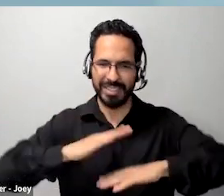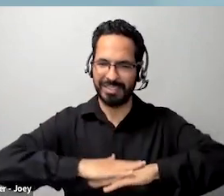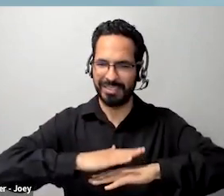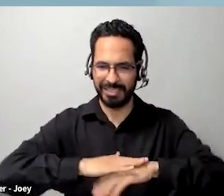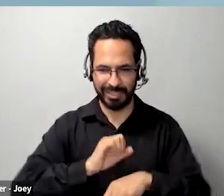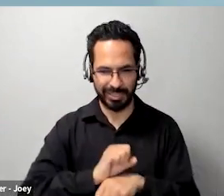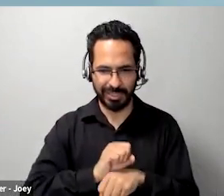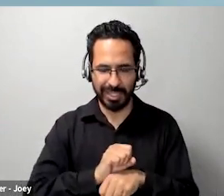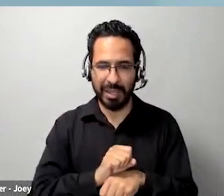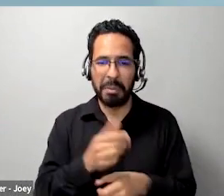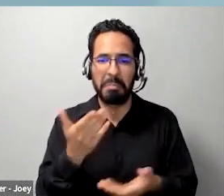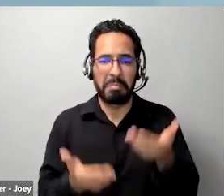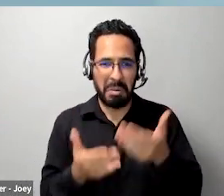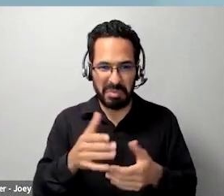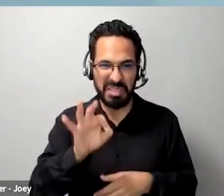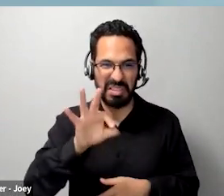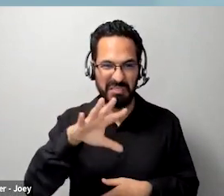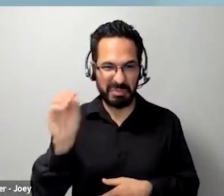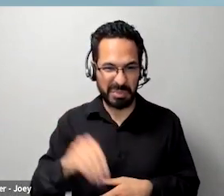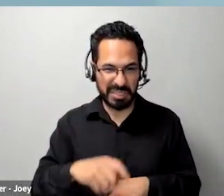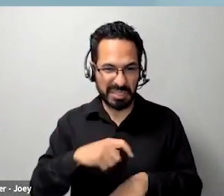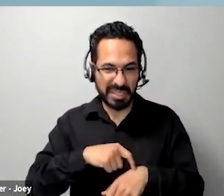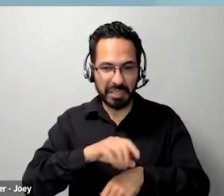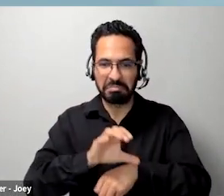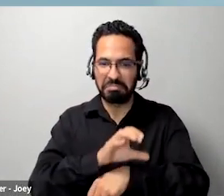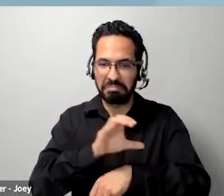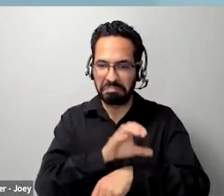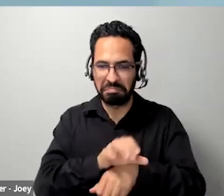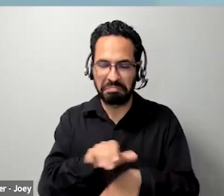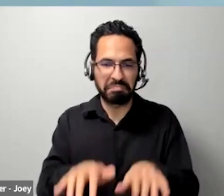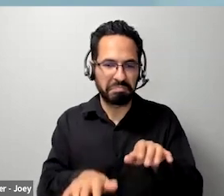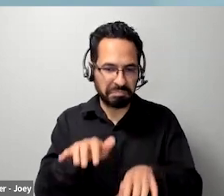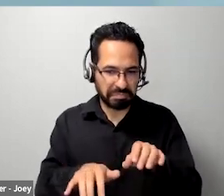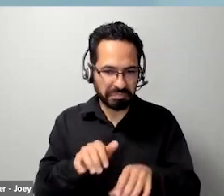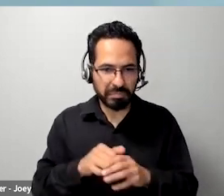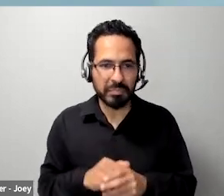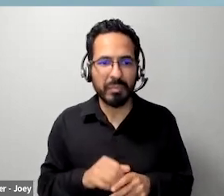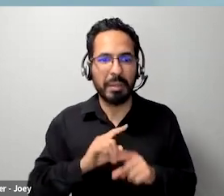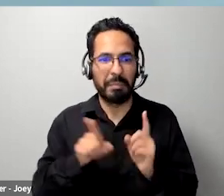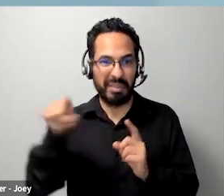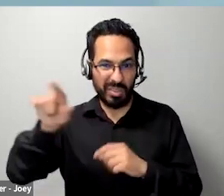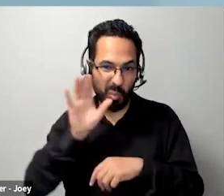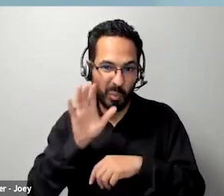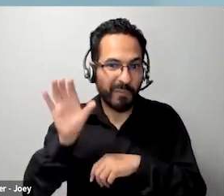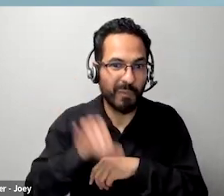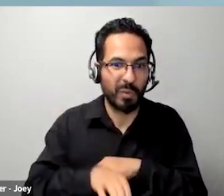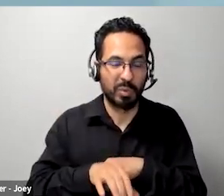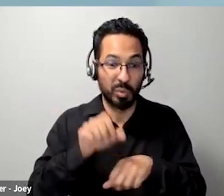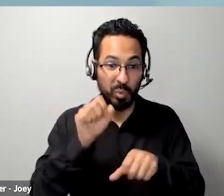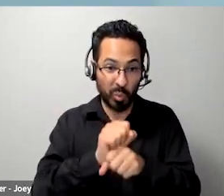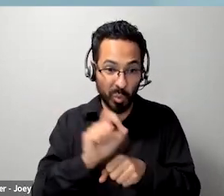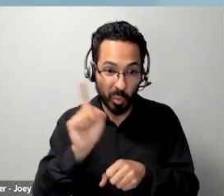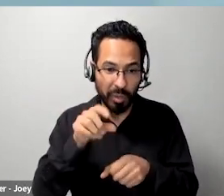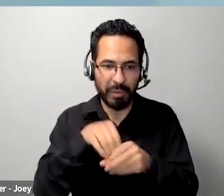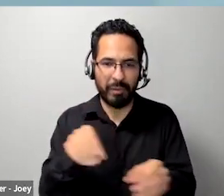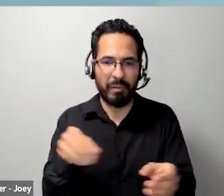computer probably 95% of the day, but they are forcing you to work in an office, even though